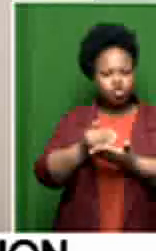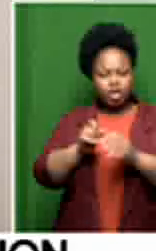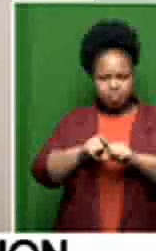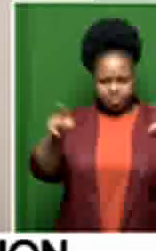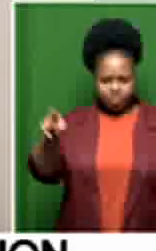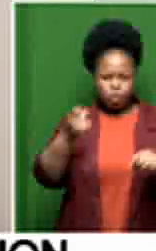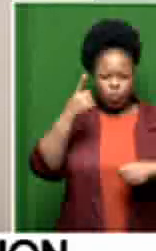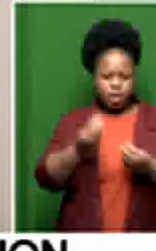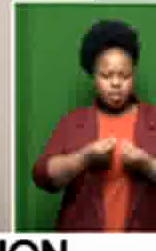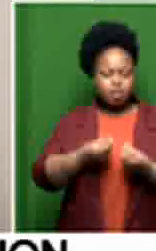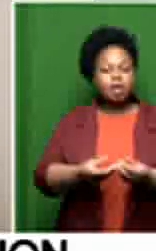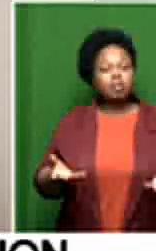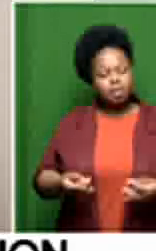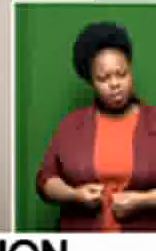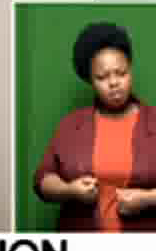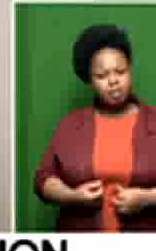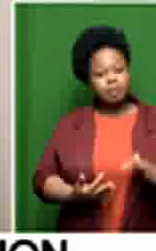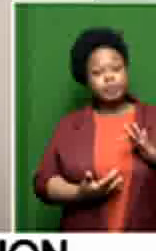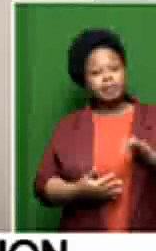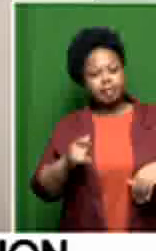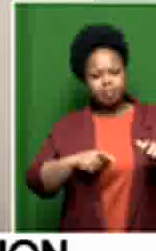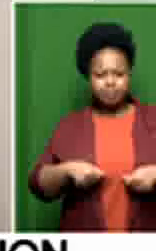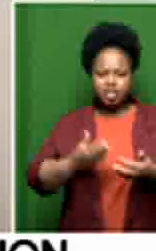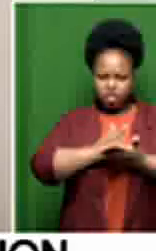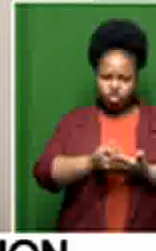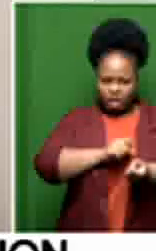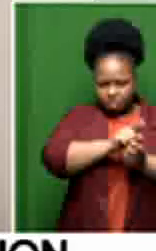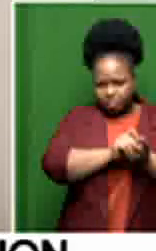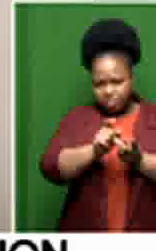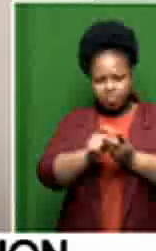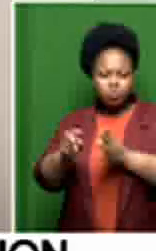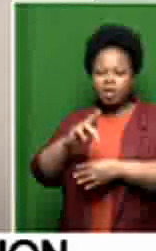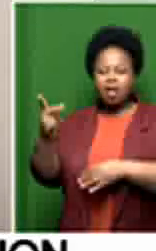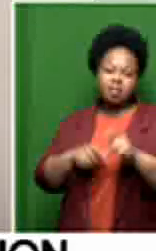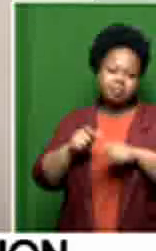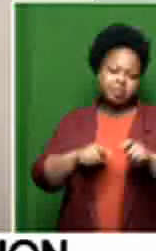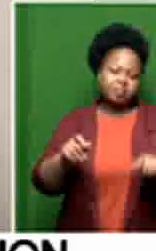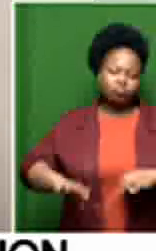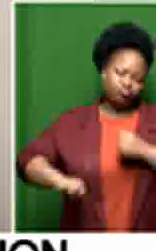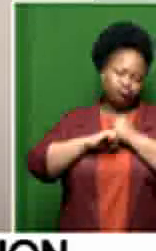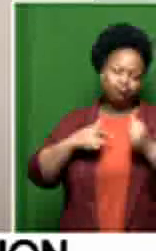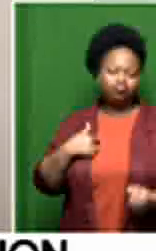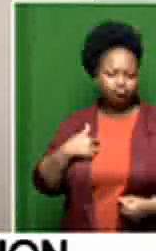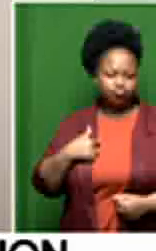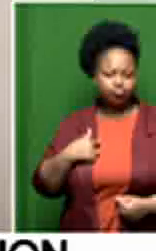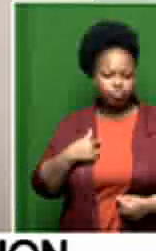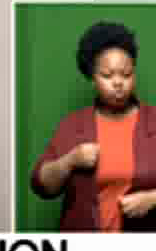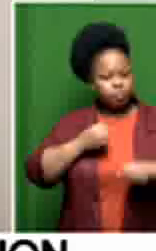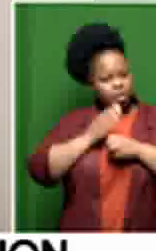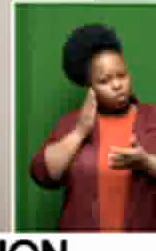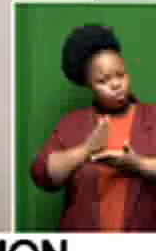is one thing that really inspired people to share the post and to back me up and to make sure that